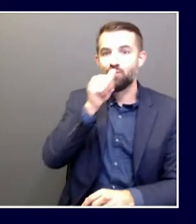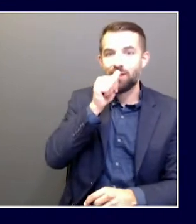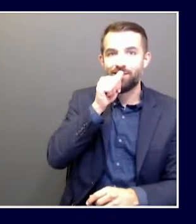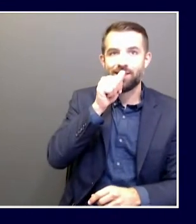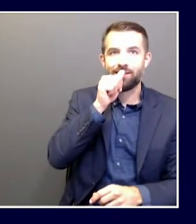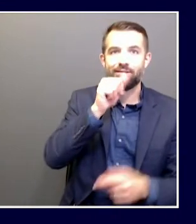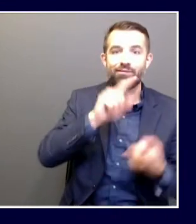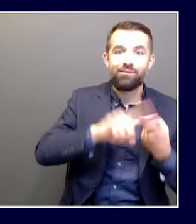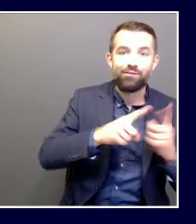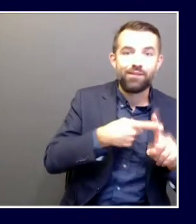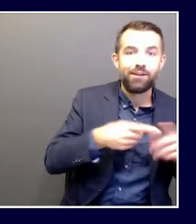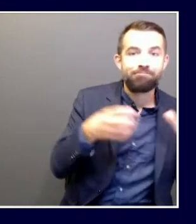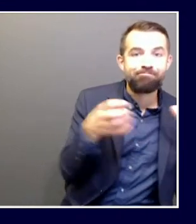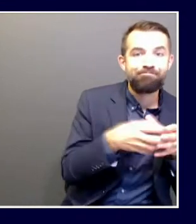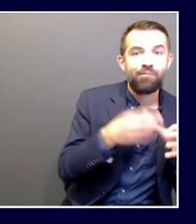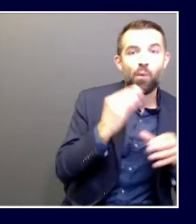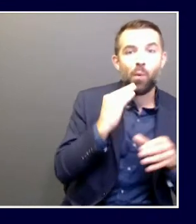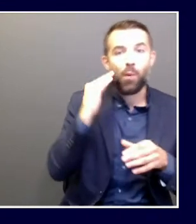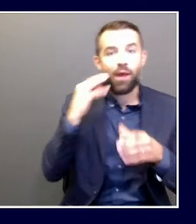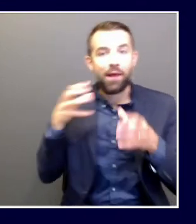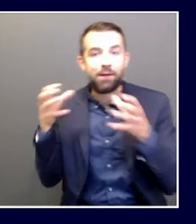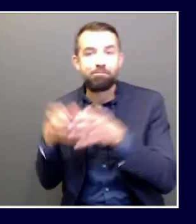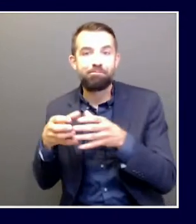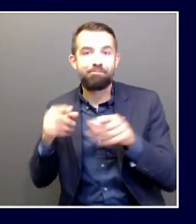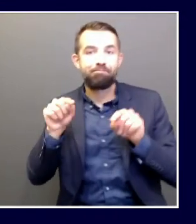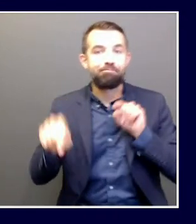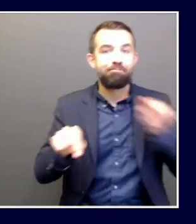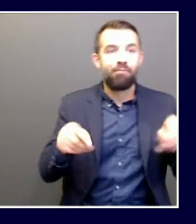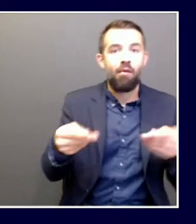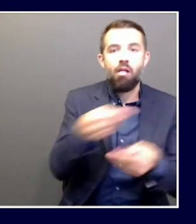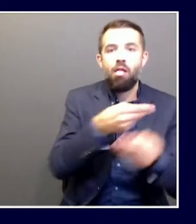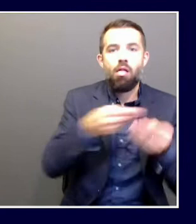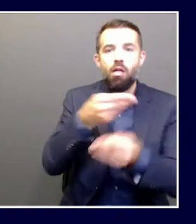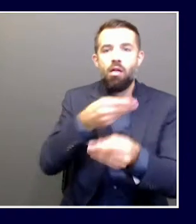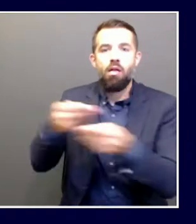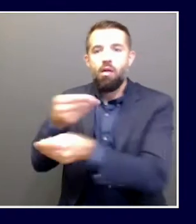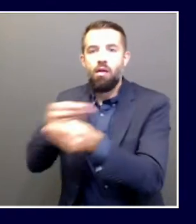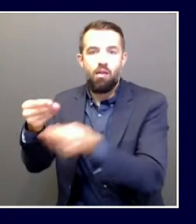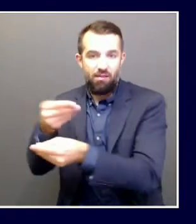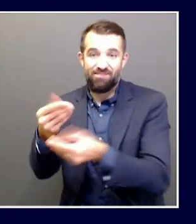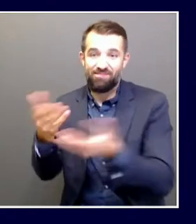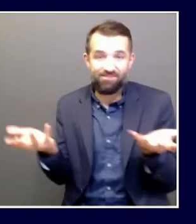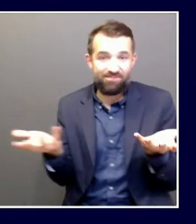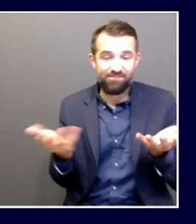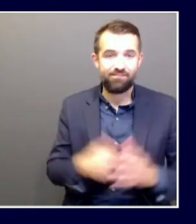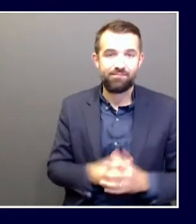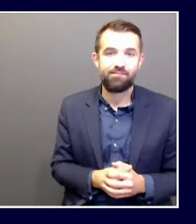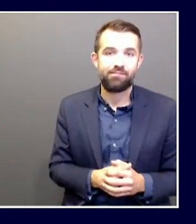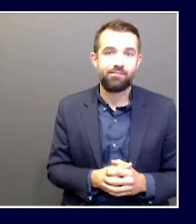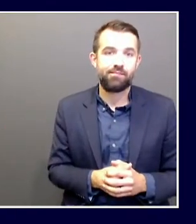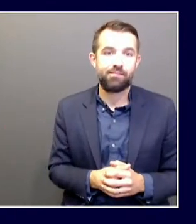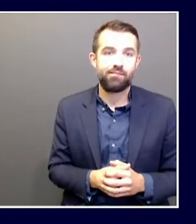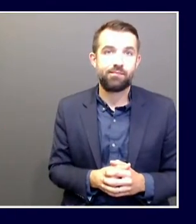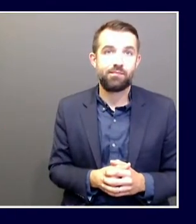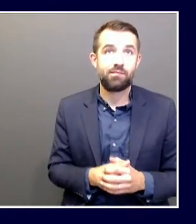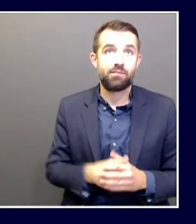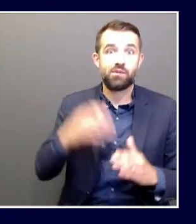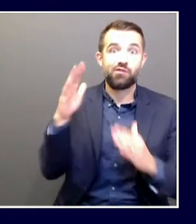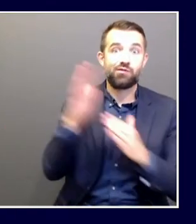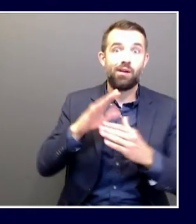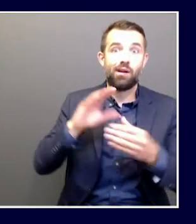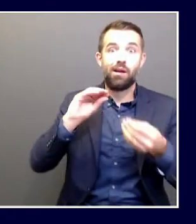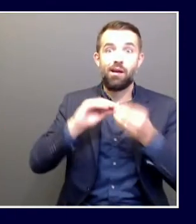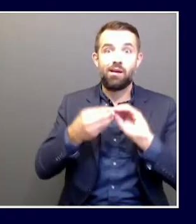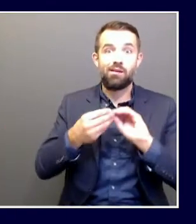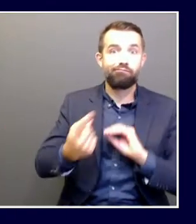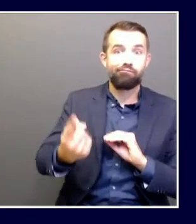still room for the Delta variant to wreak havoc in Maine. So we continue to say that the number one most important thing that people can